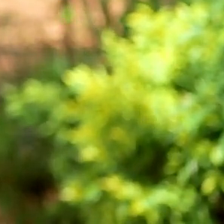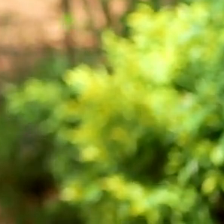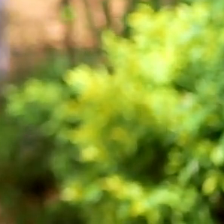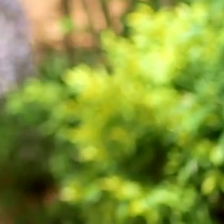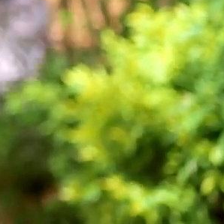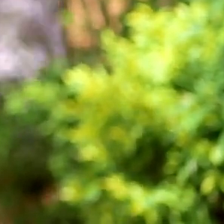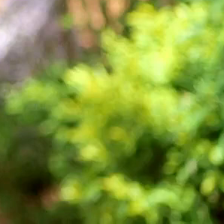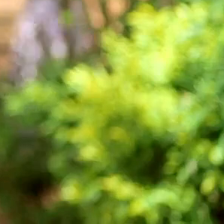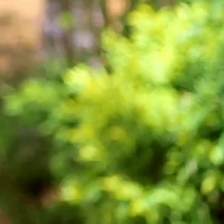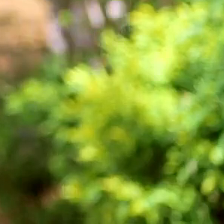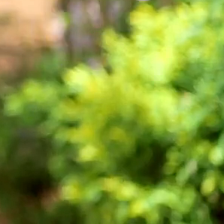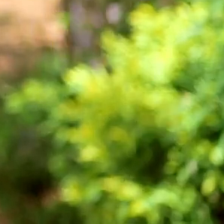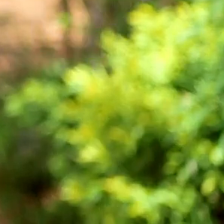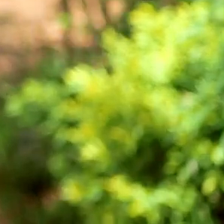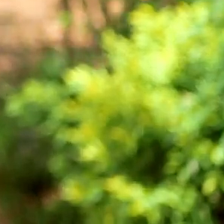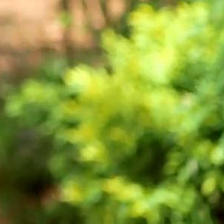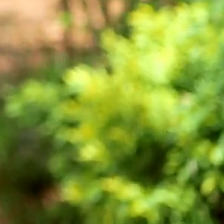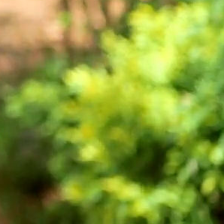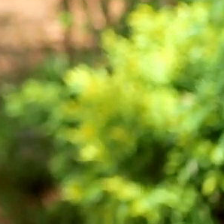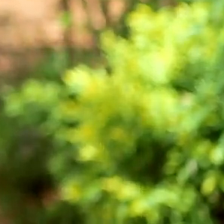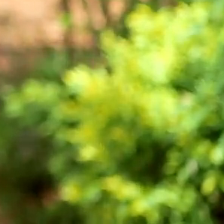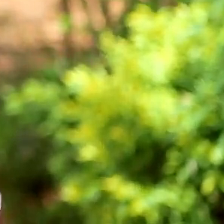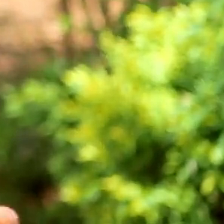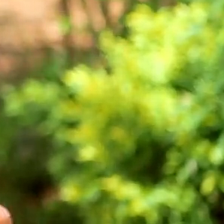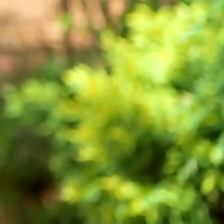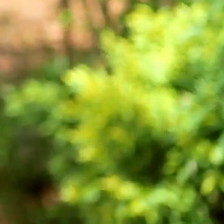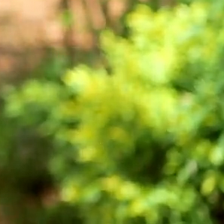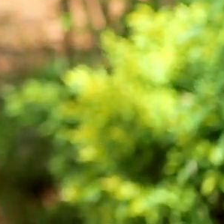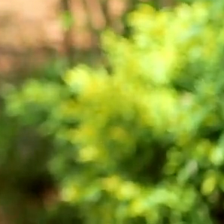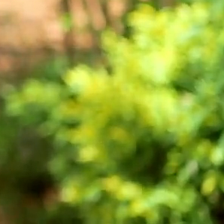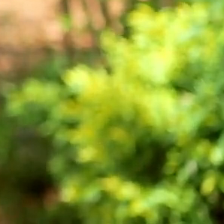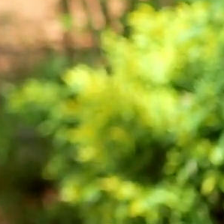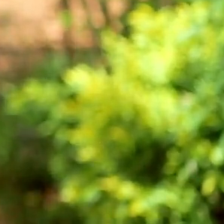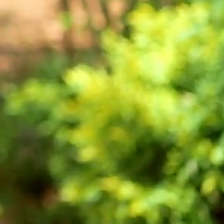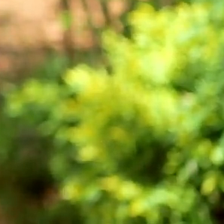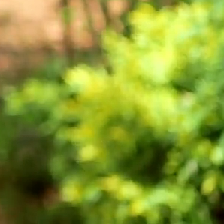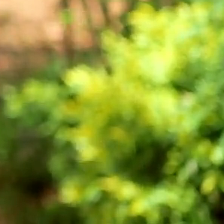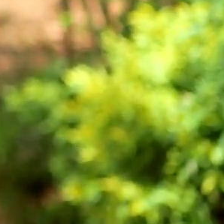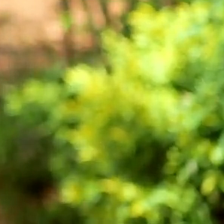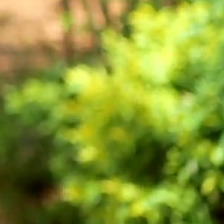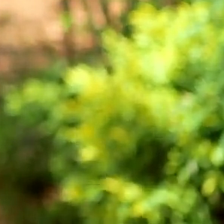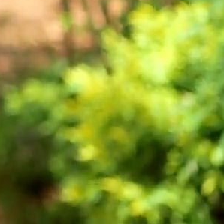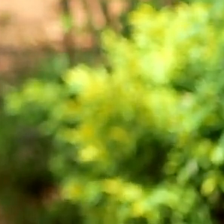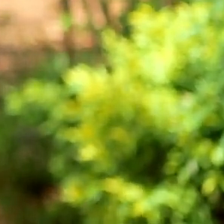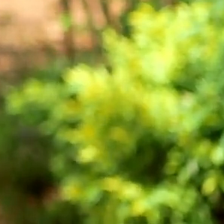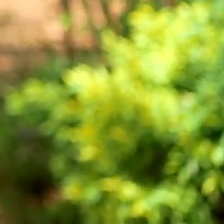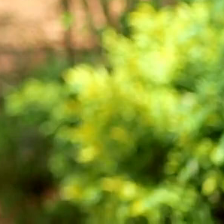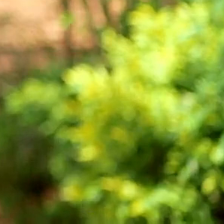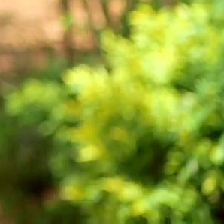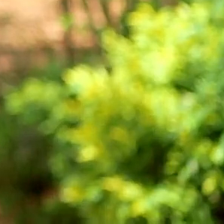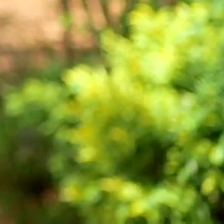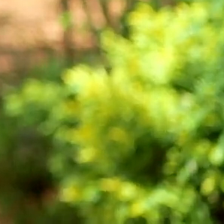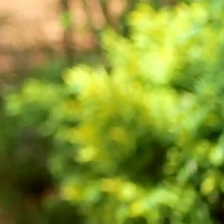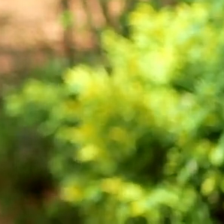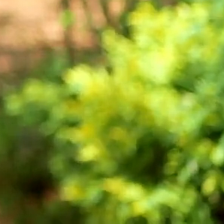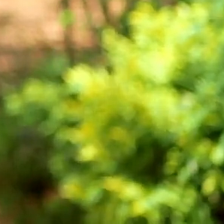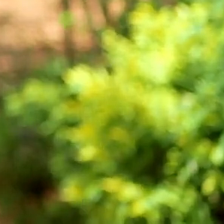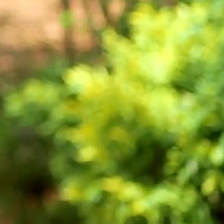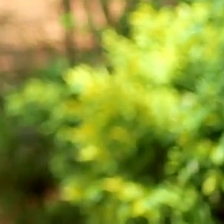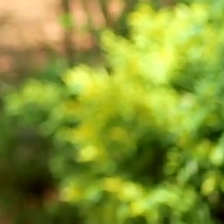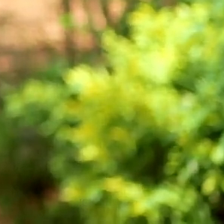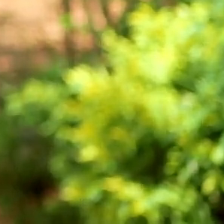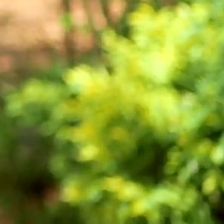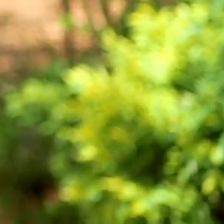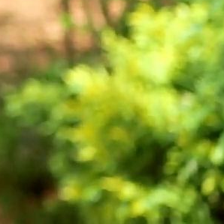of provision, whether it be that we have loved ones that are sick, whether it be that we are looking for jobs,